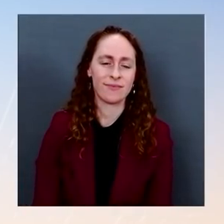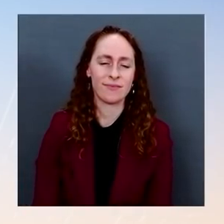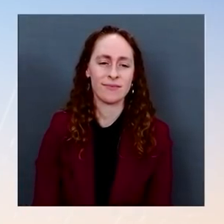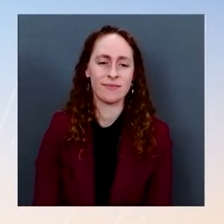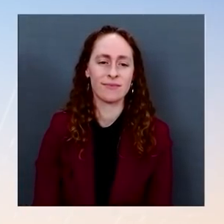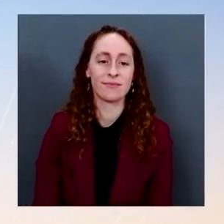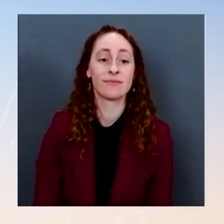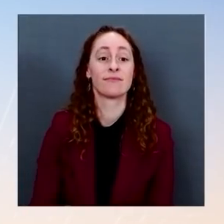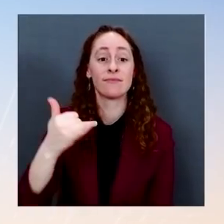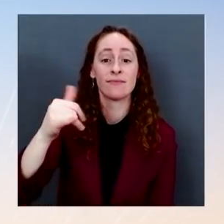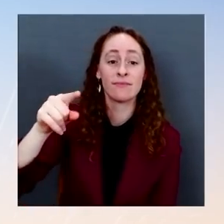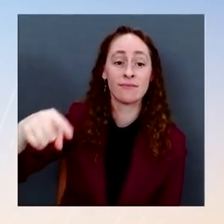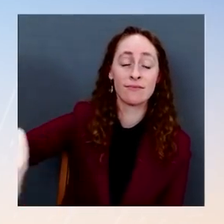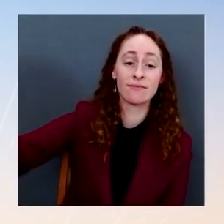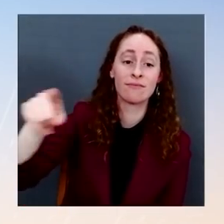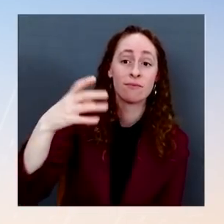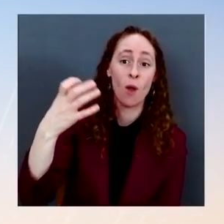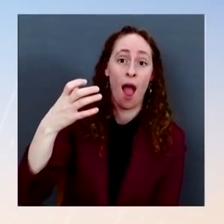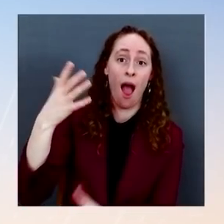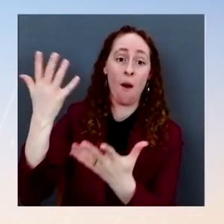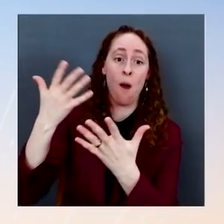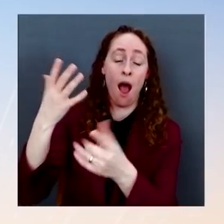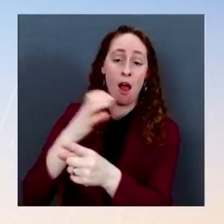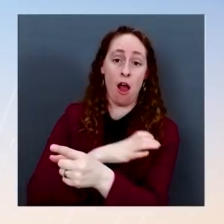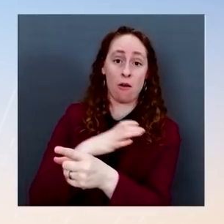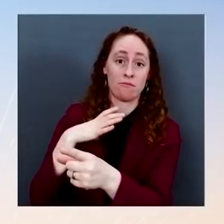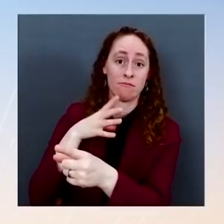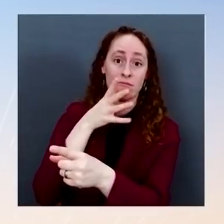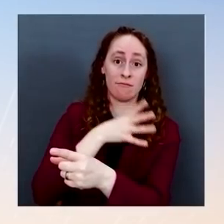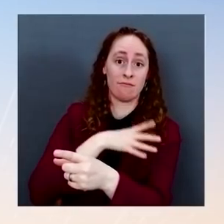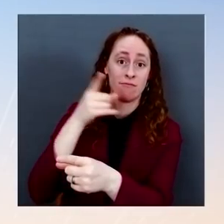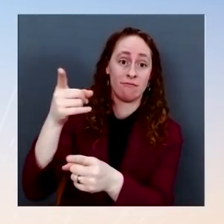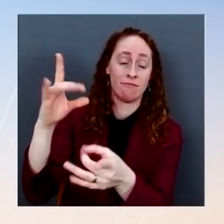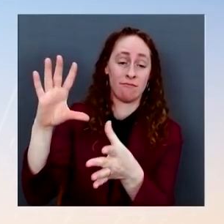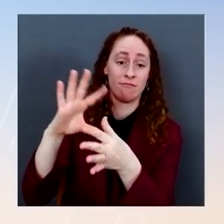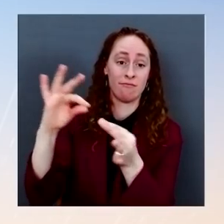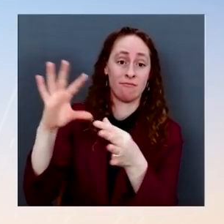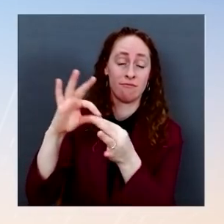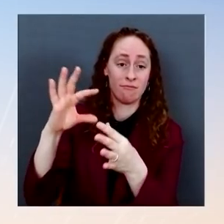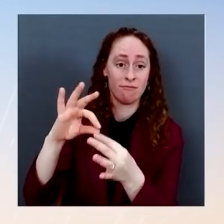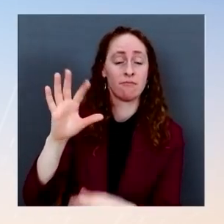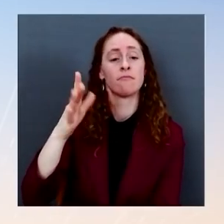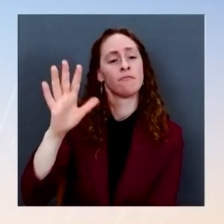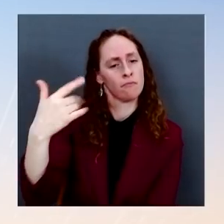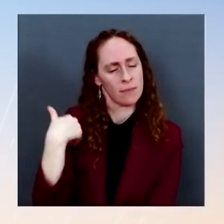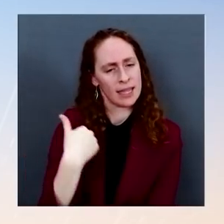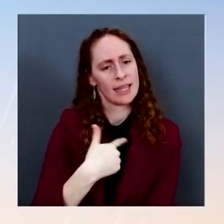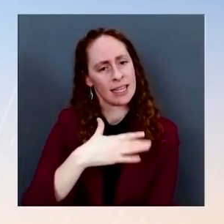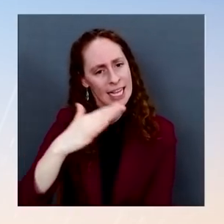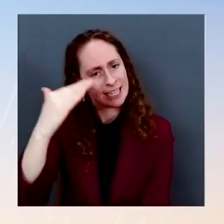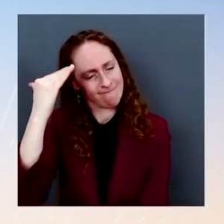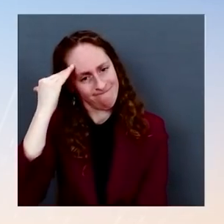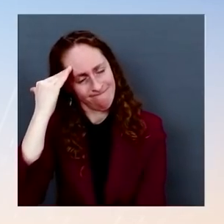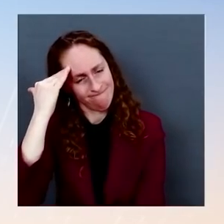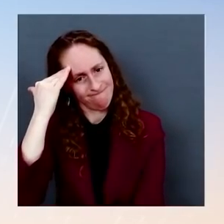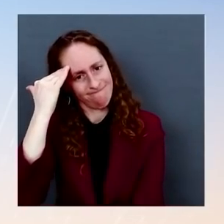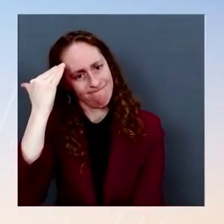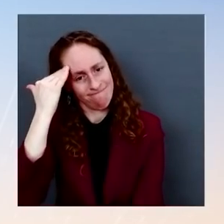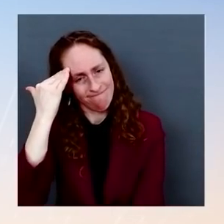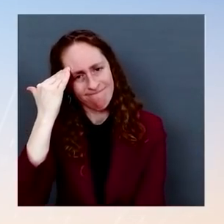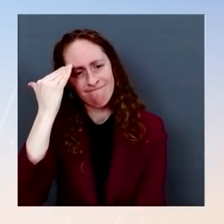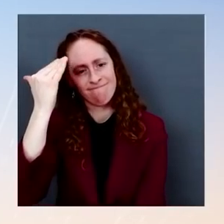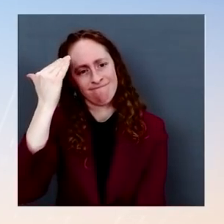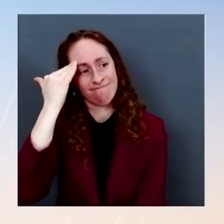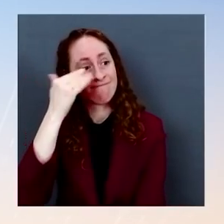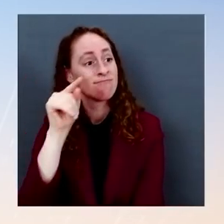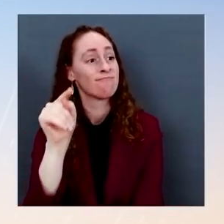year, what we know we have accomplished to date is working with her and a number of members is getting the American Rescue Plan done,